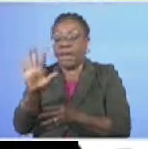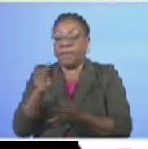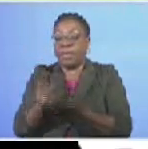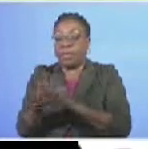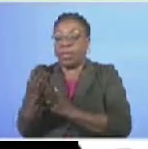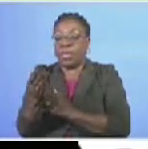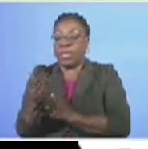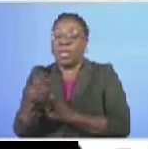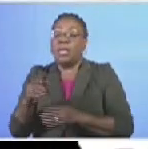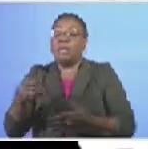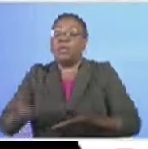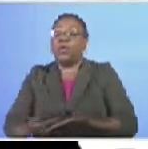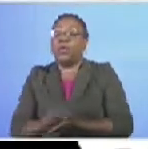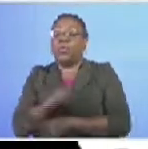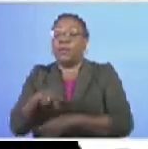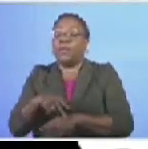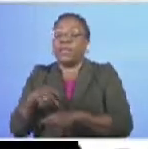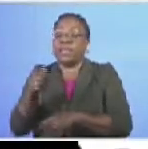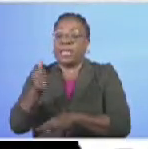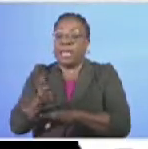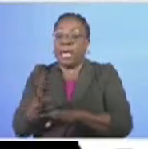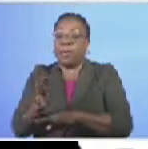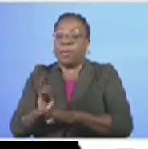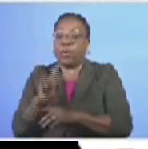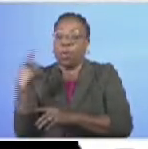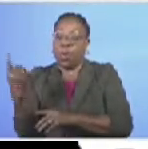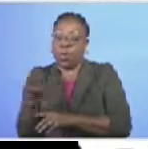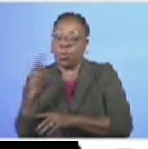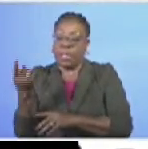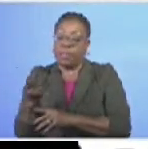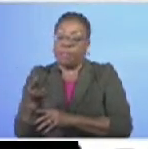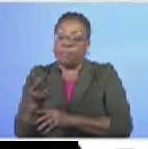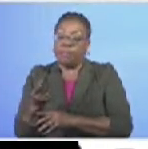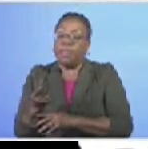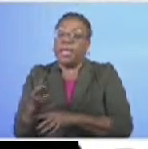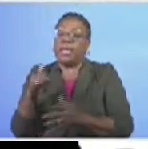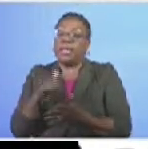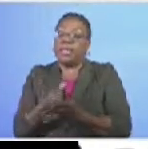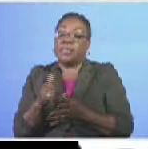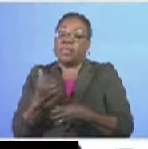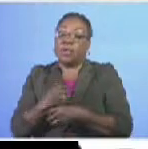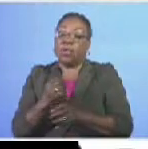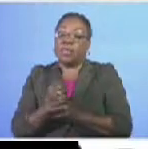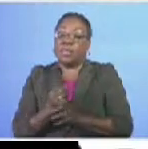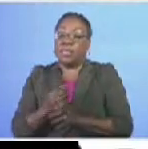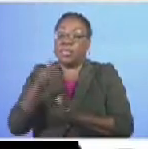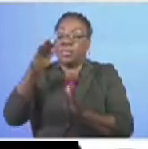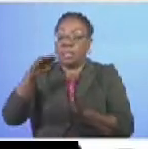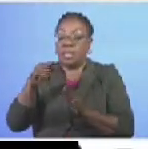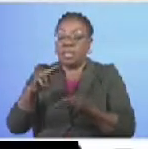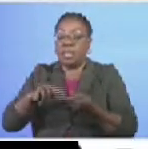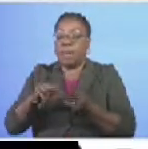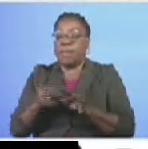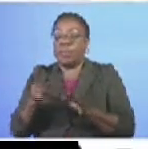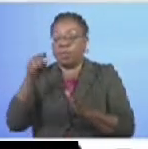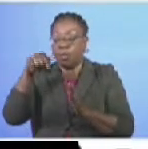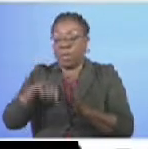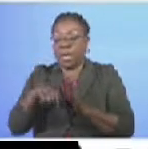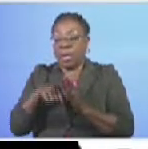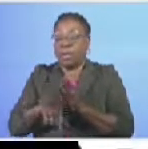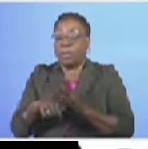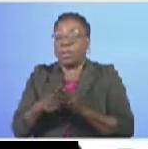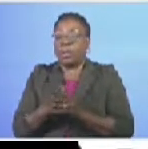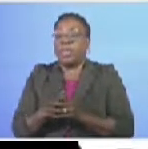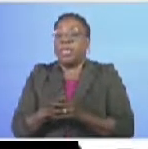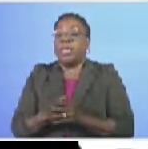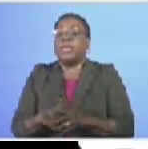and Abaco only. Health Minister Wells credits this for the recent decline in COVID-19 cases. In a national statement Monday, he revealed